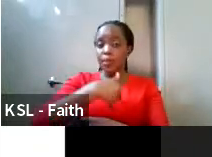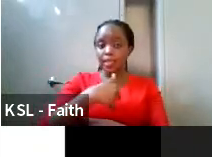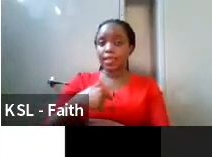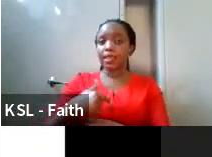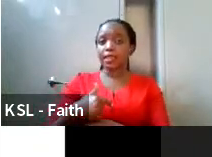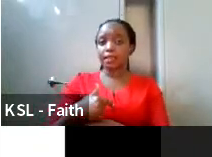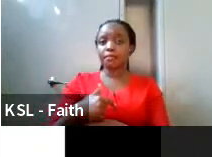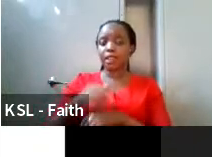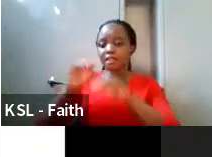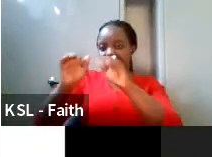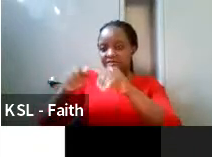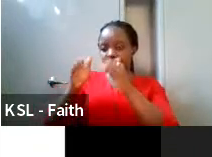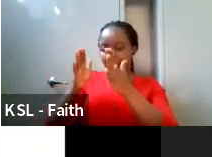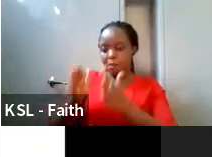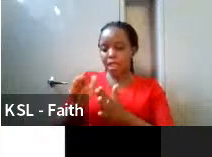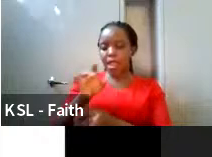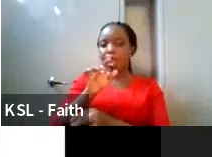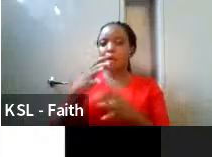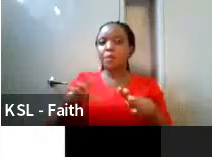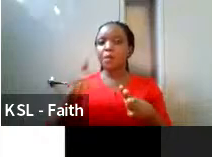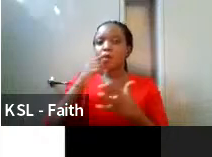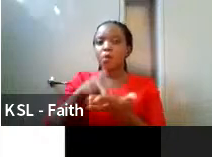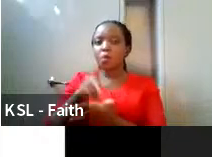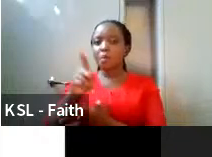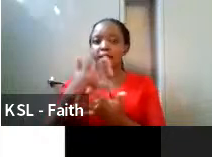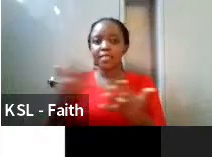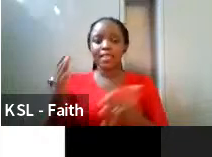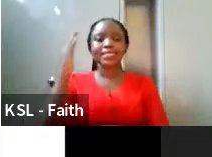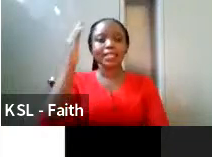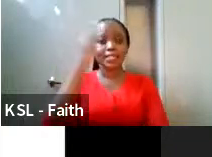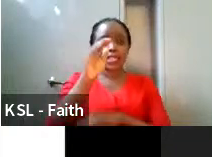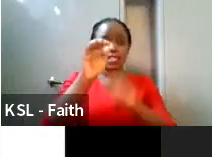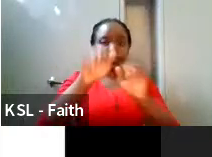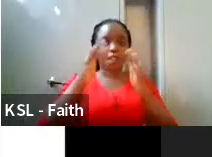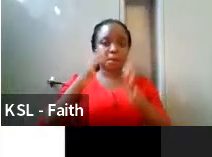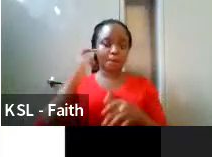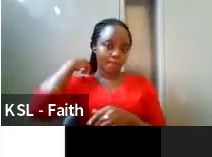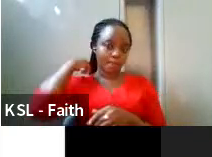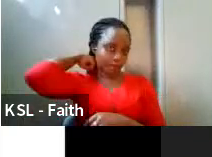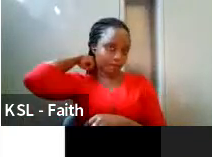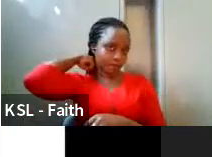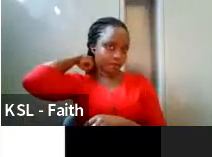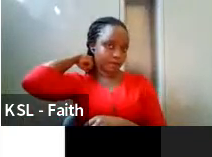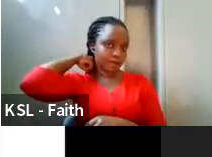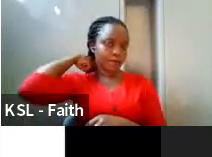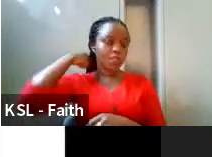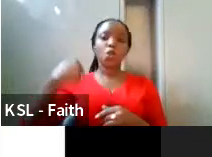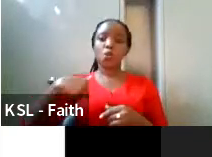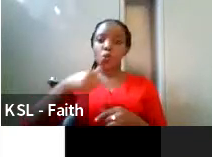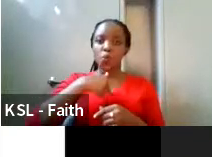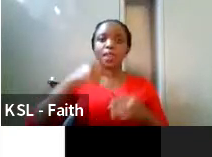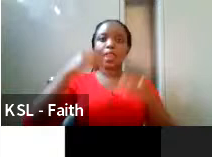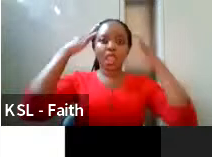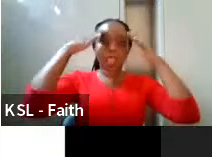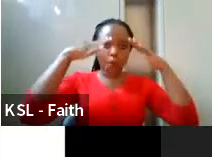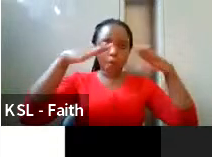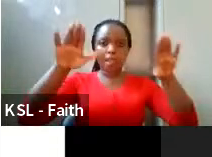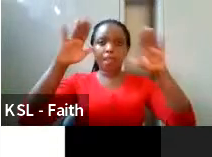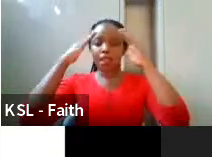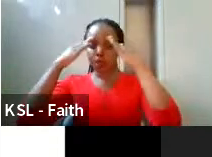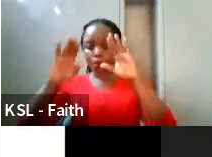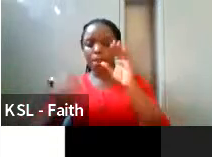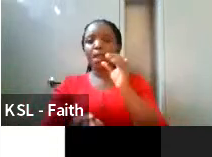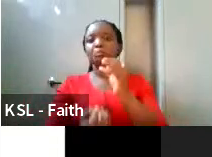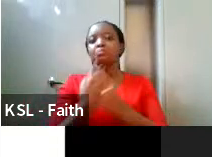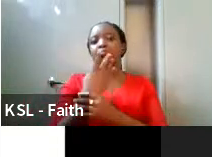For farmers and people who are buying produce directly from farmers, we have been having sensitizations across the country